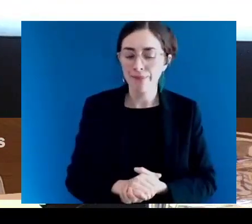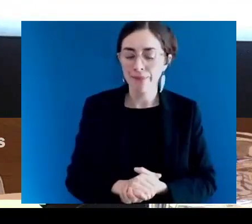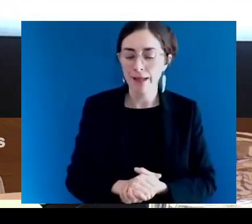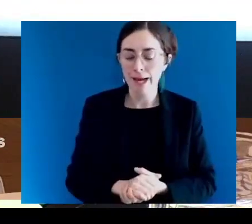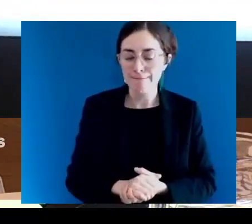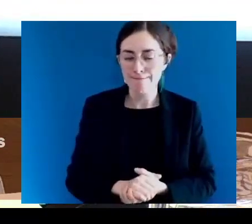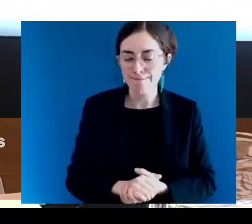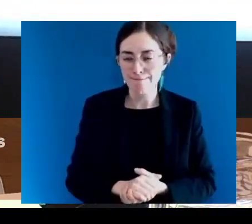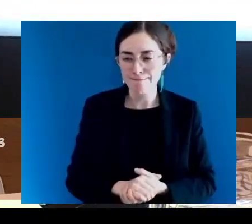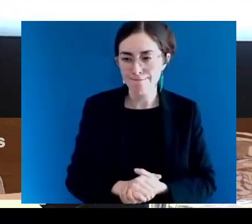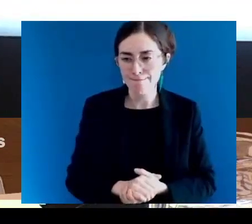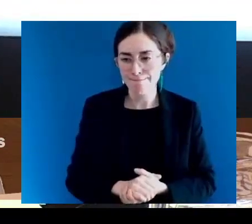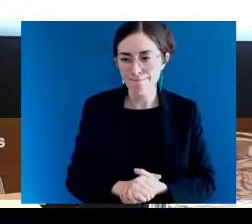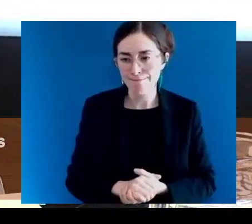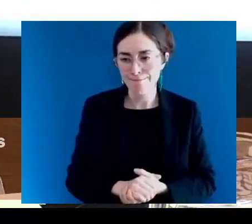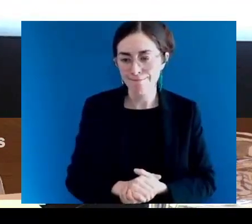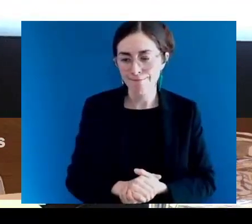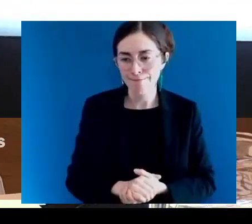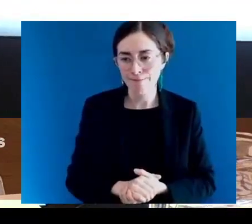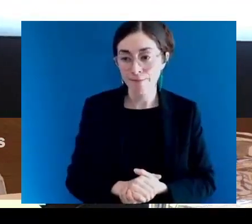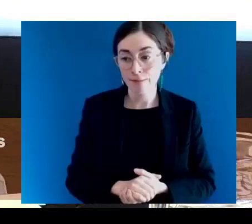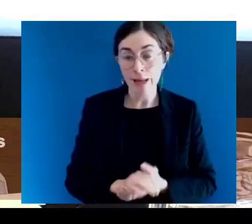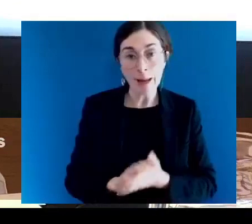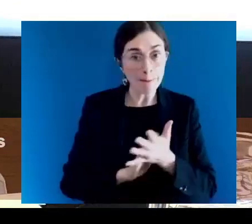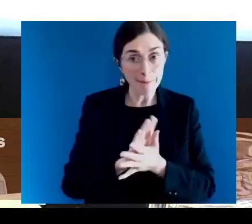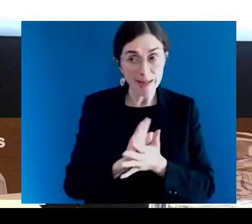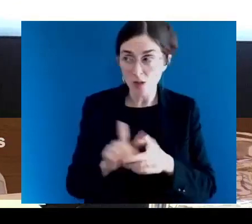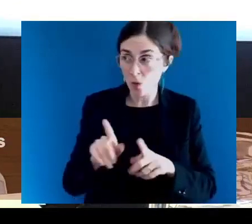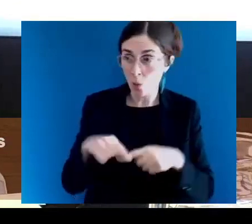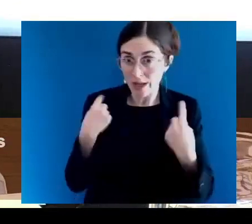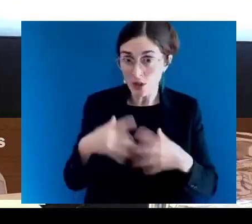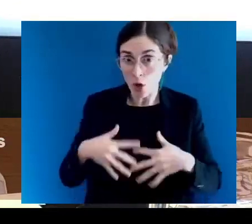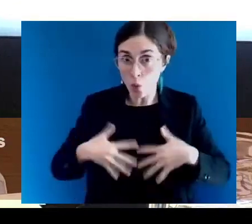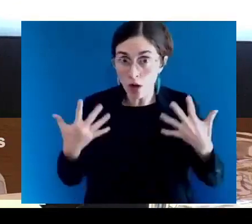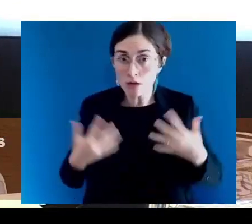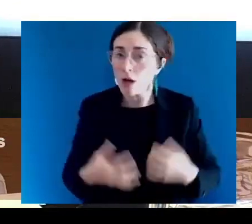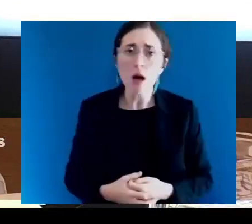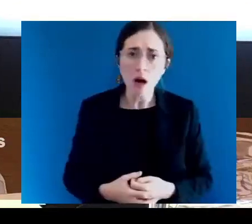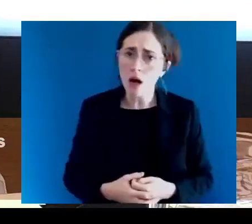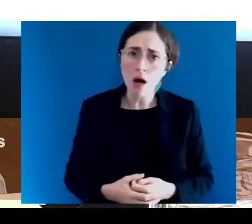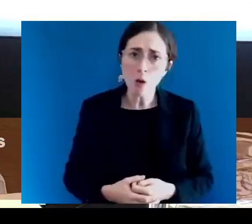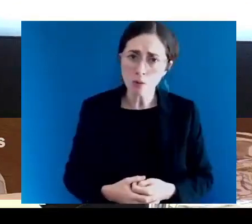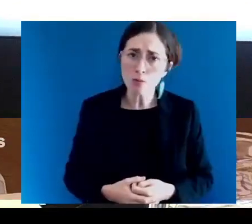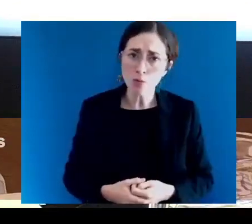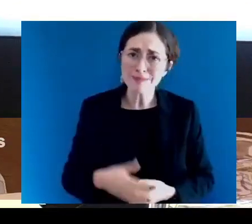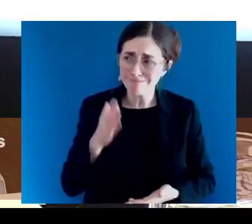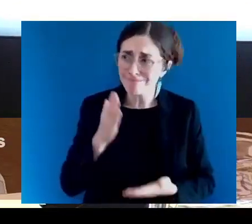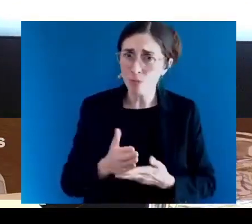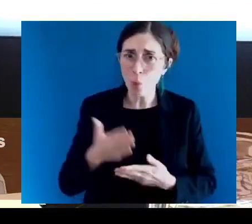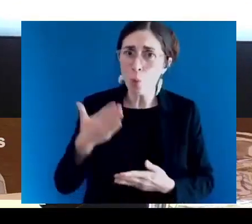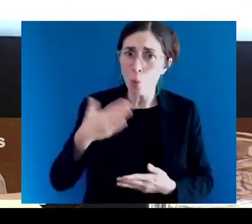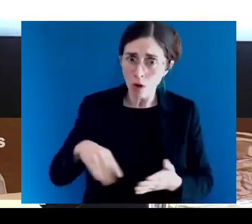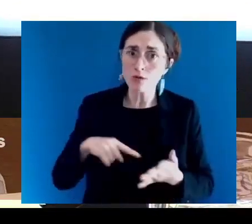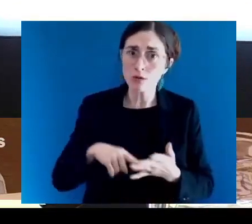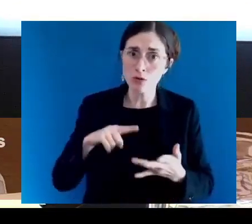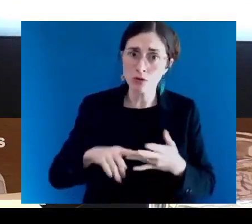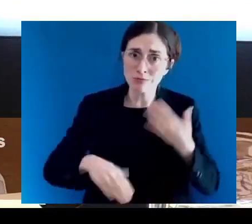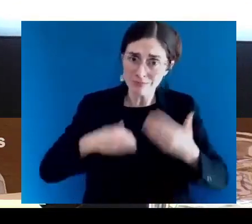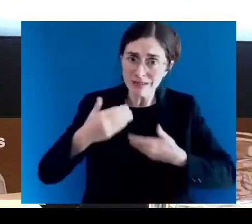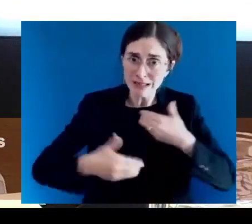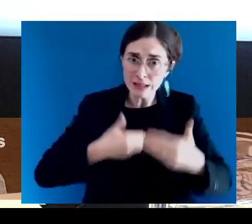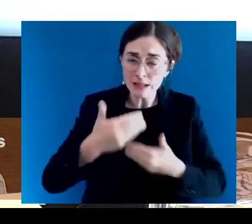it's I think it's not for want of wanting to do one. I think that